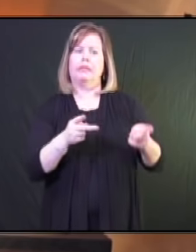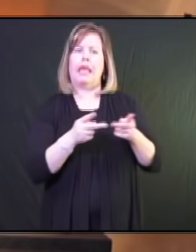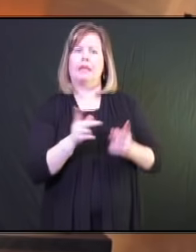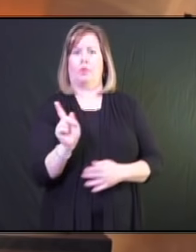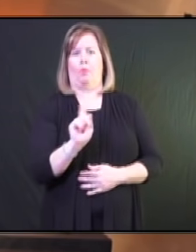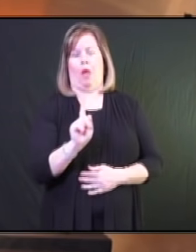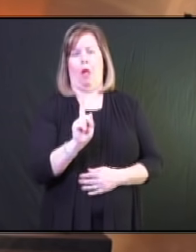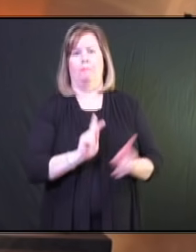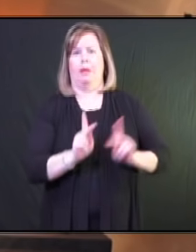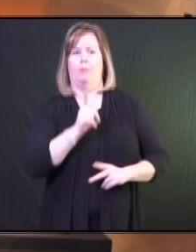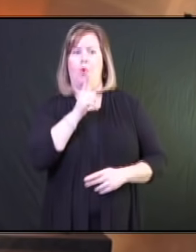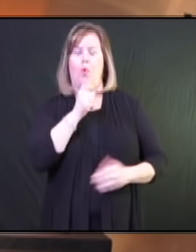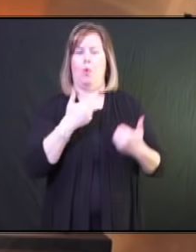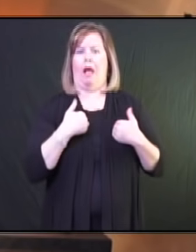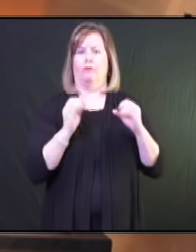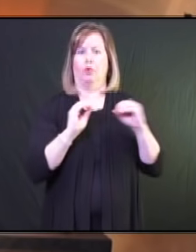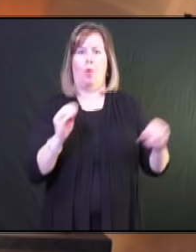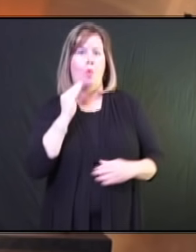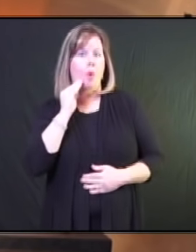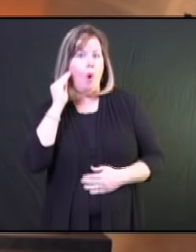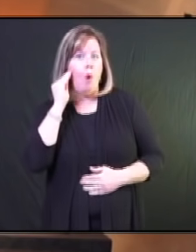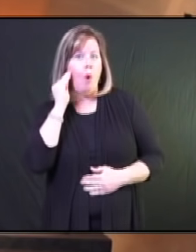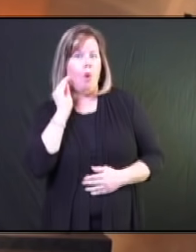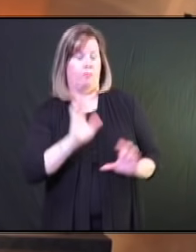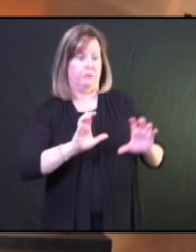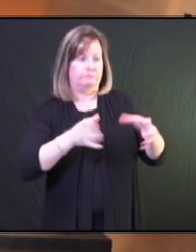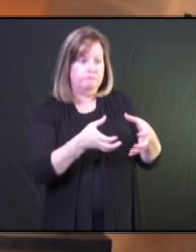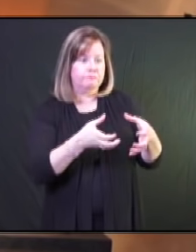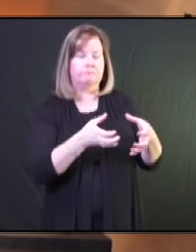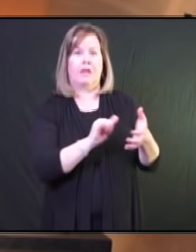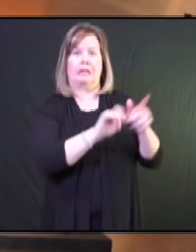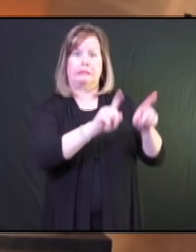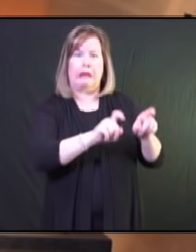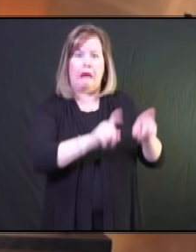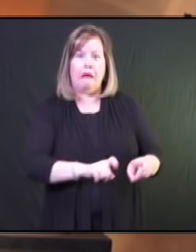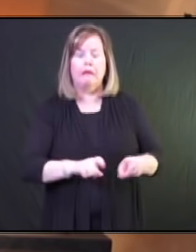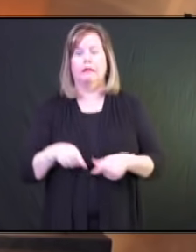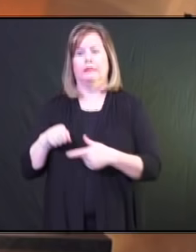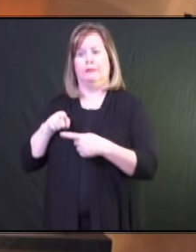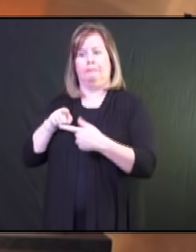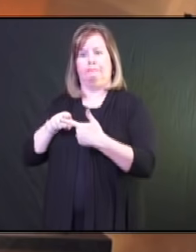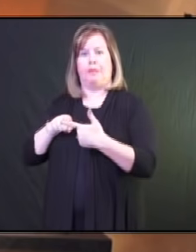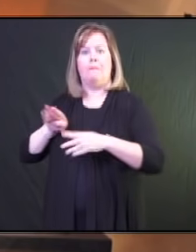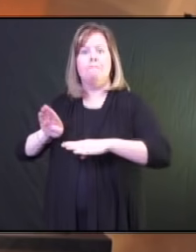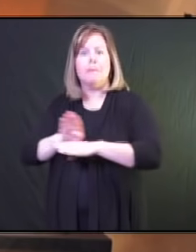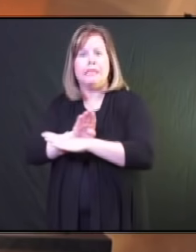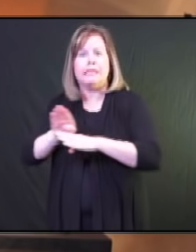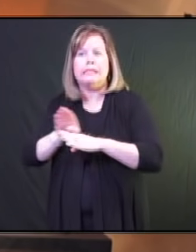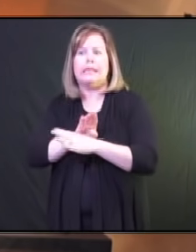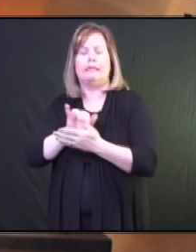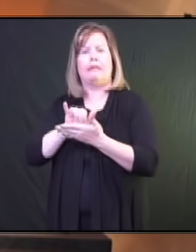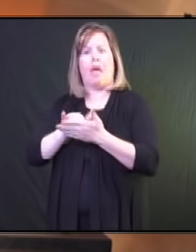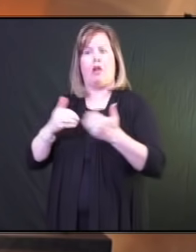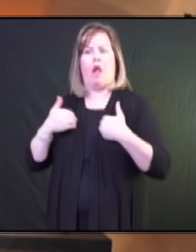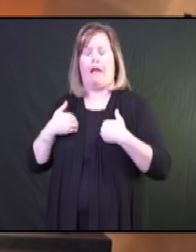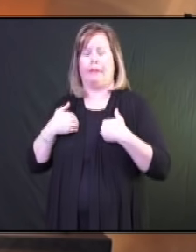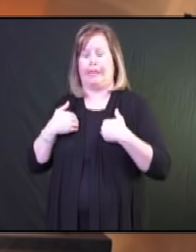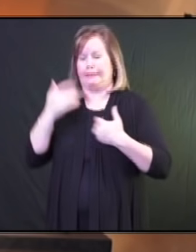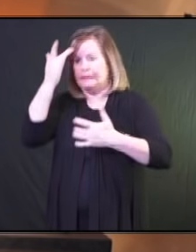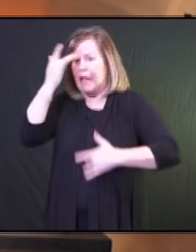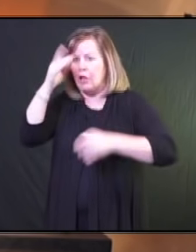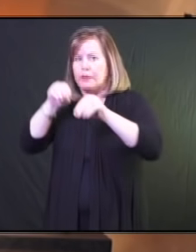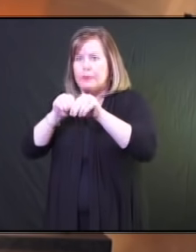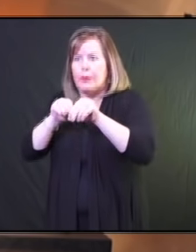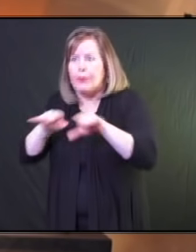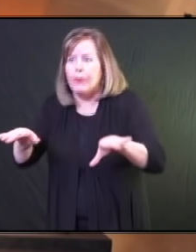experiencing homelessness. Places like employers that suspect that they're seeing clusters of illness in their workplace. We've done a lot of